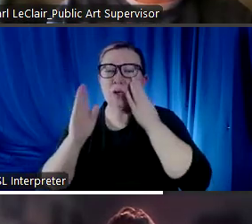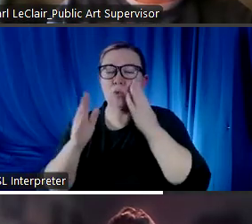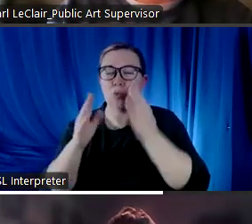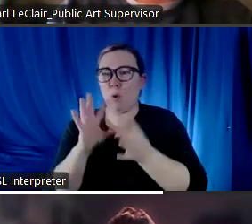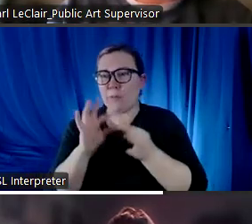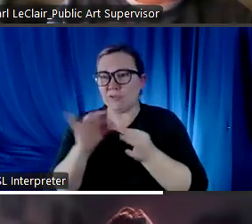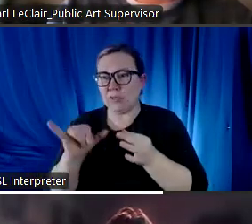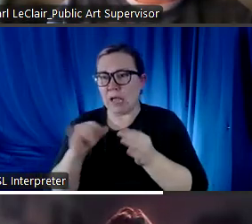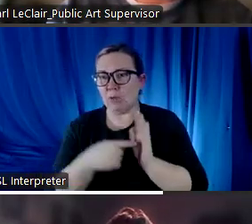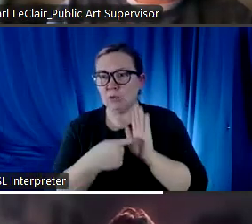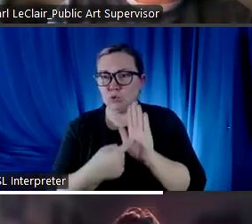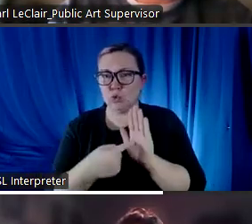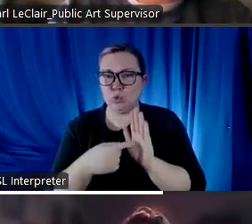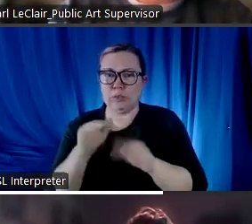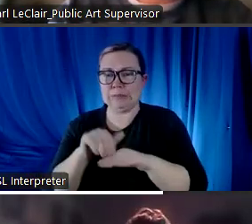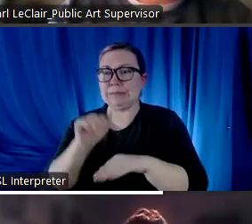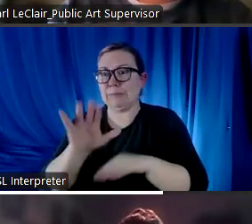we get into the submission form.